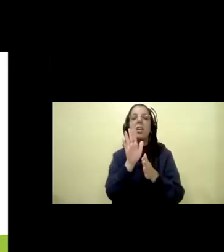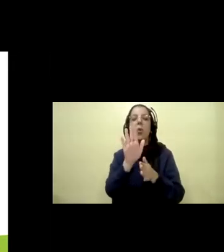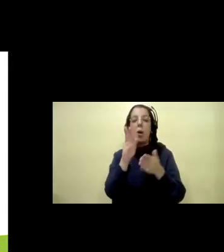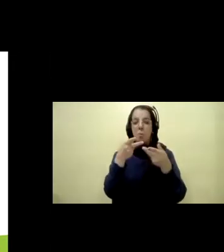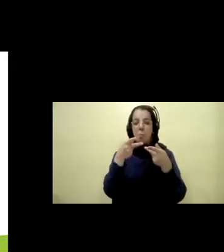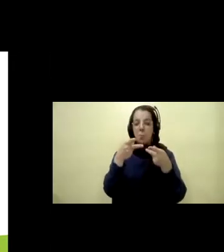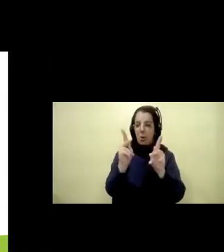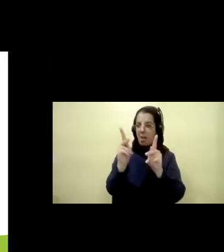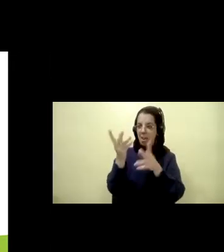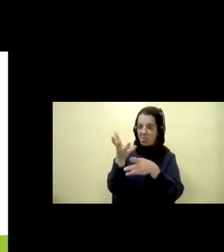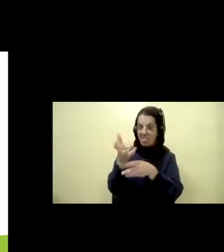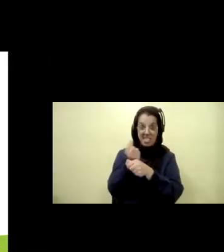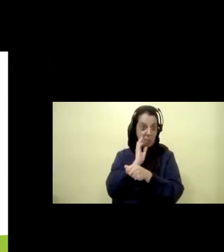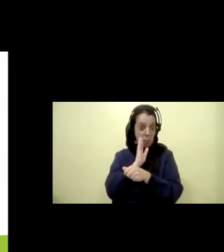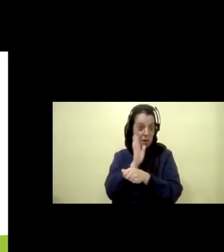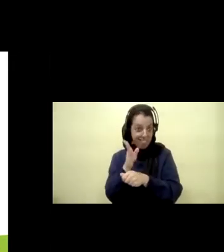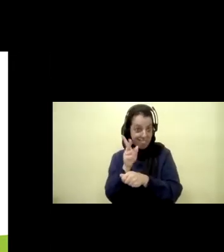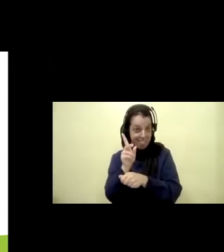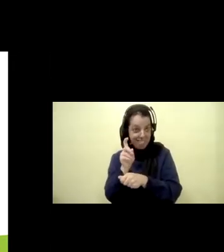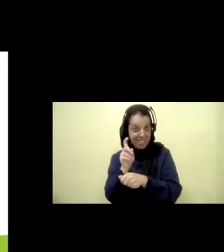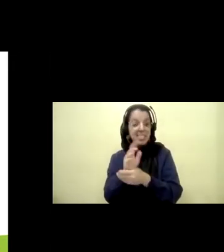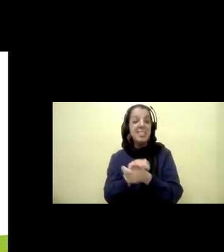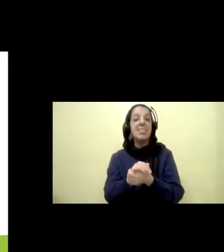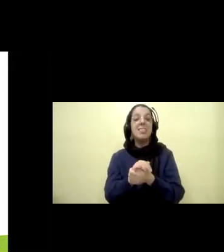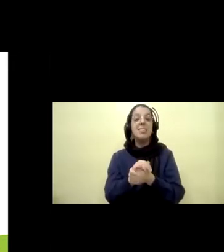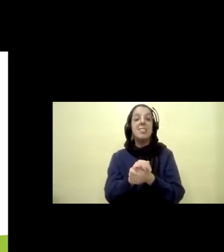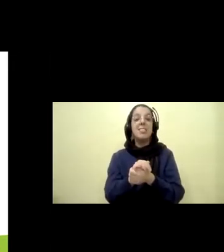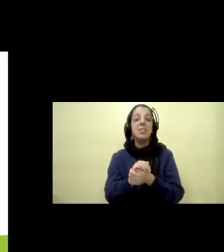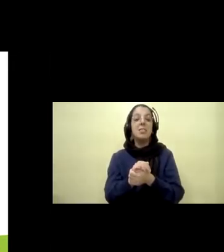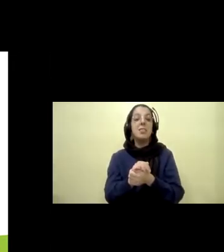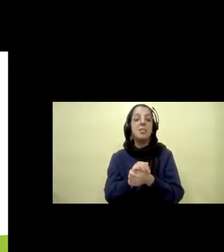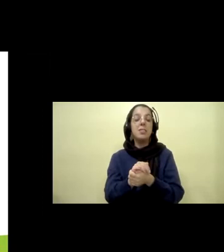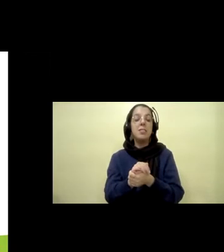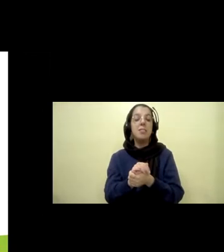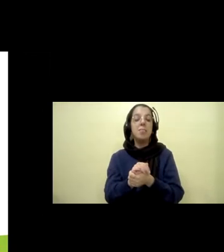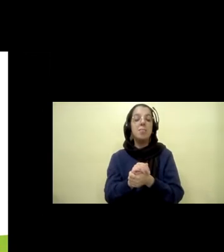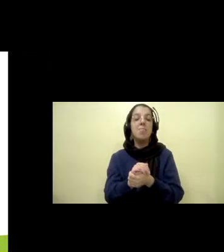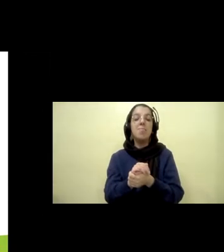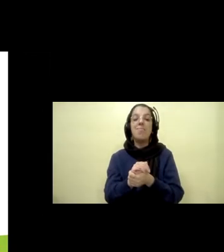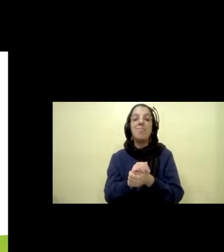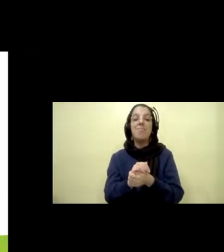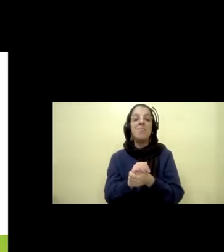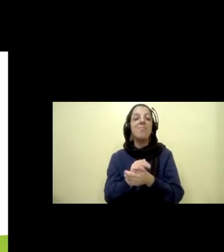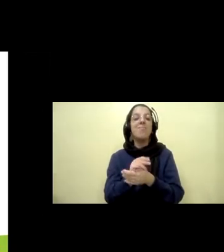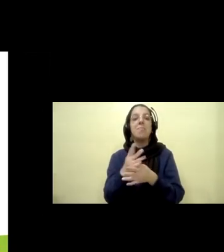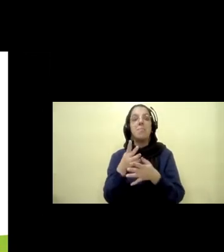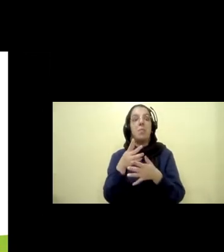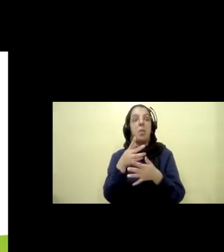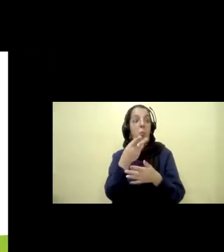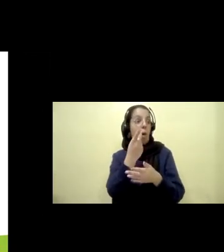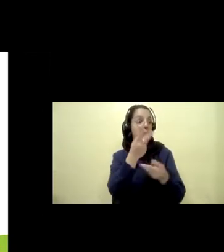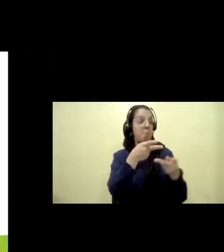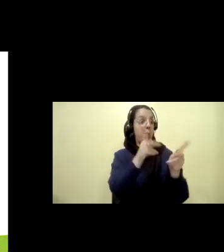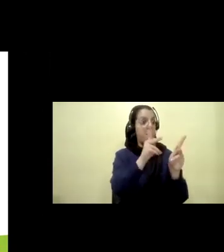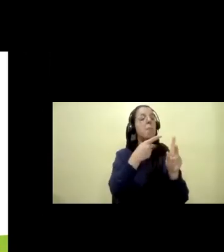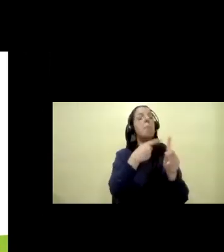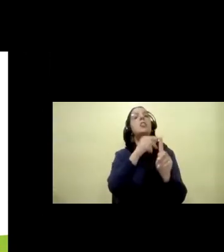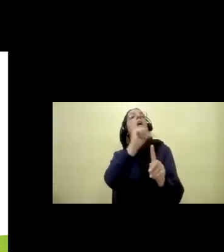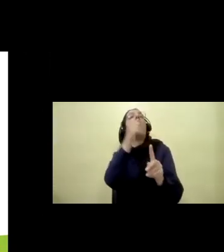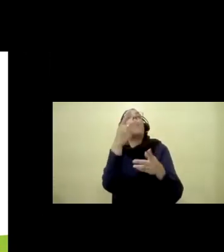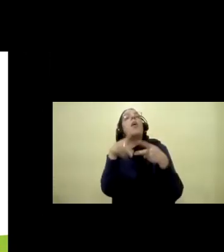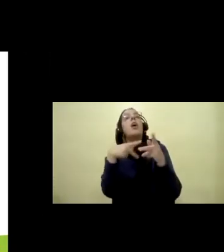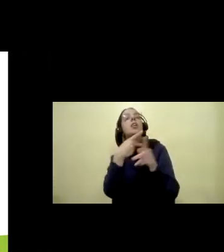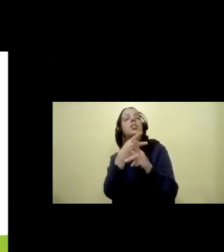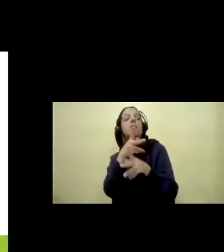permitting, making sure you're planning for permitting, including additional permits outside of